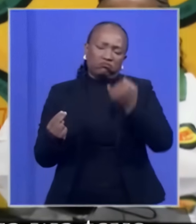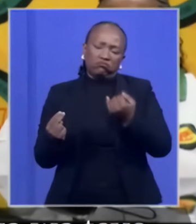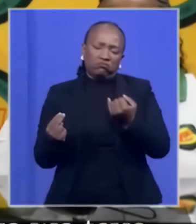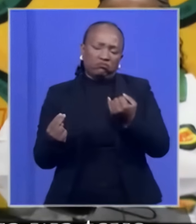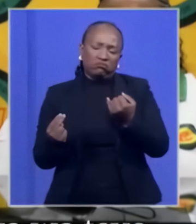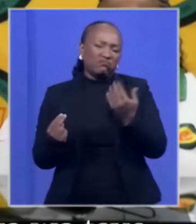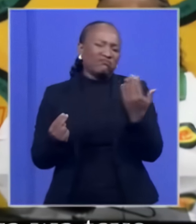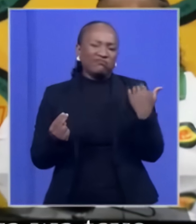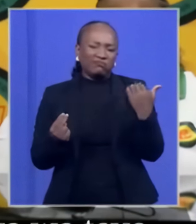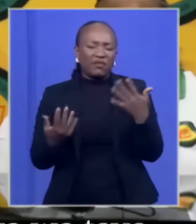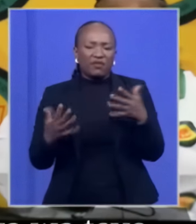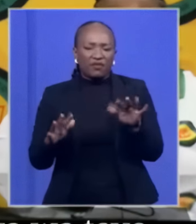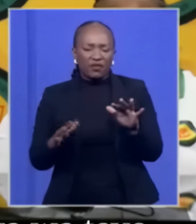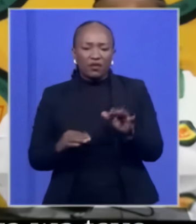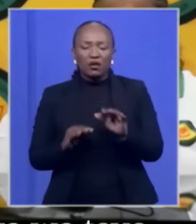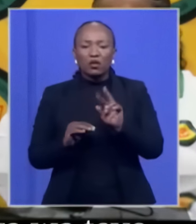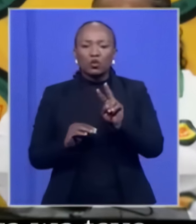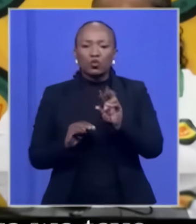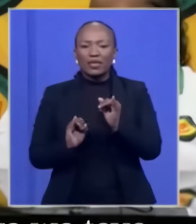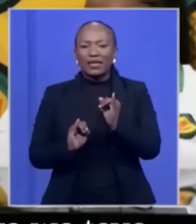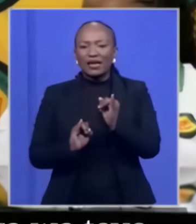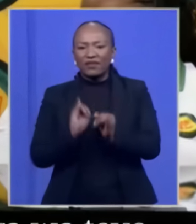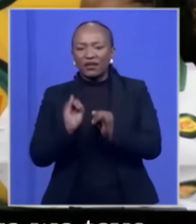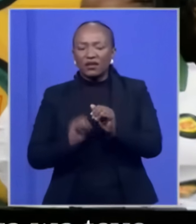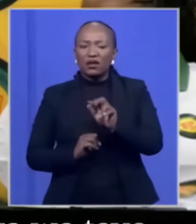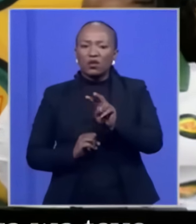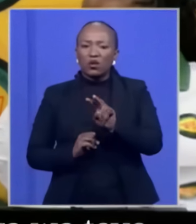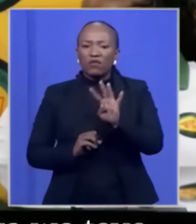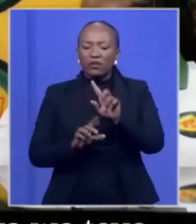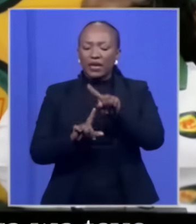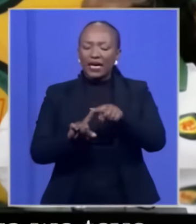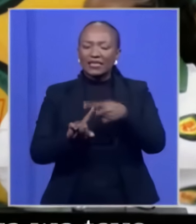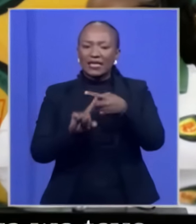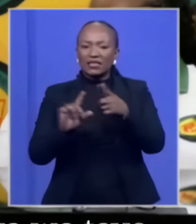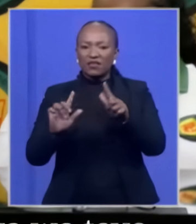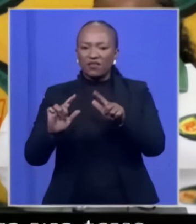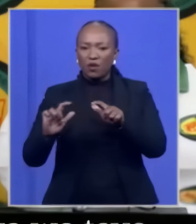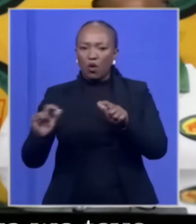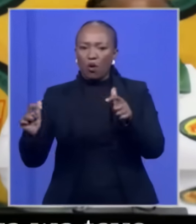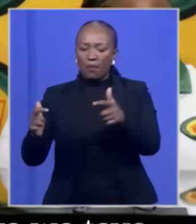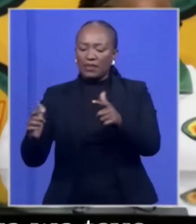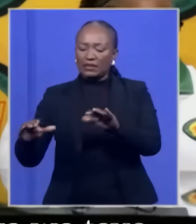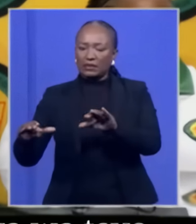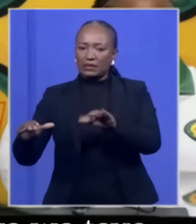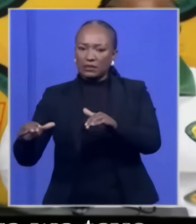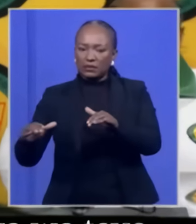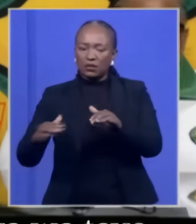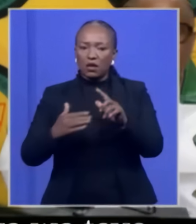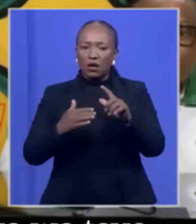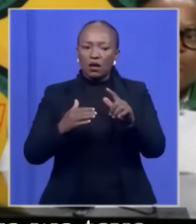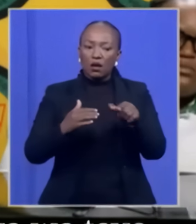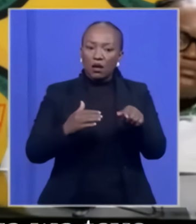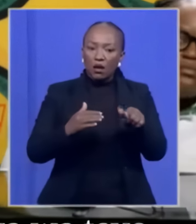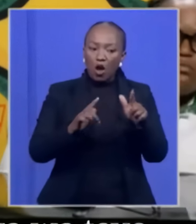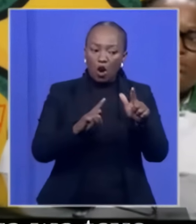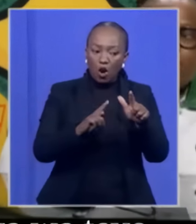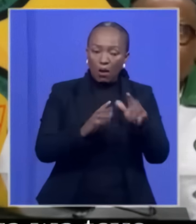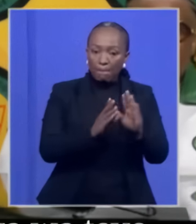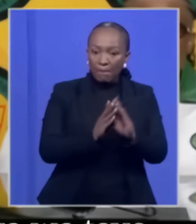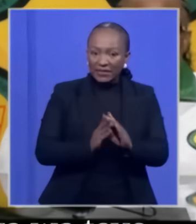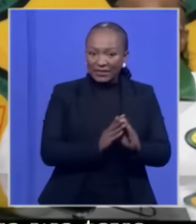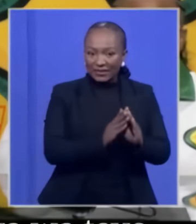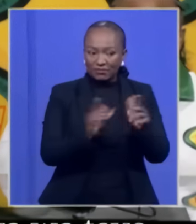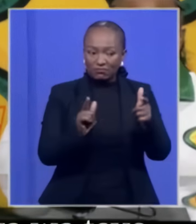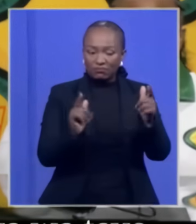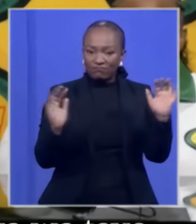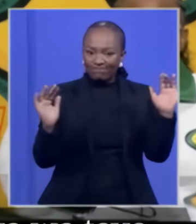In 2011, the 24th National Executive Committee, together with the Congress itself, took a decision to